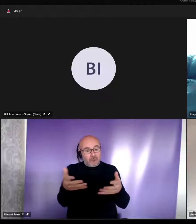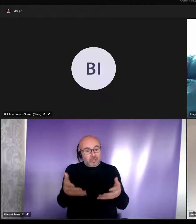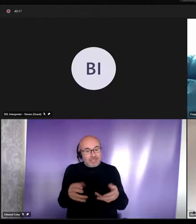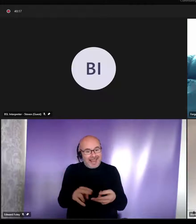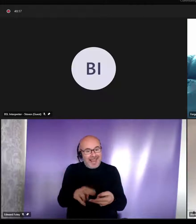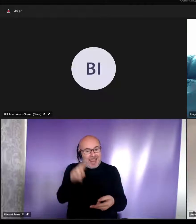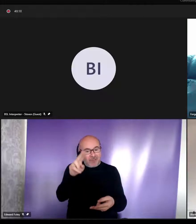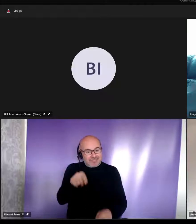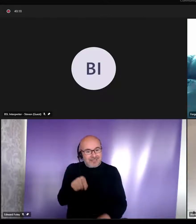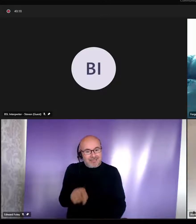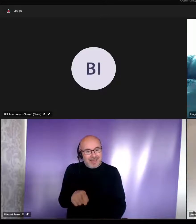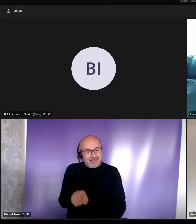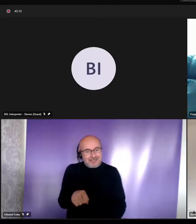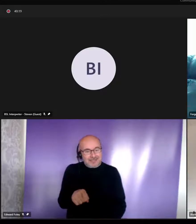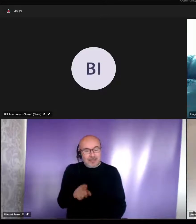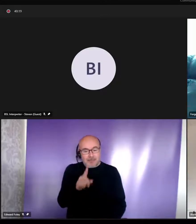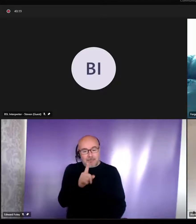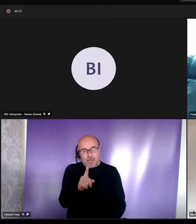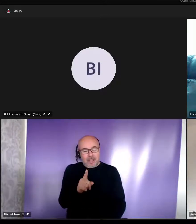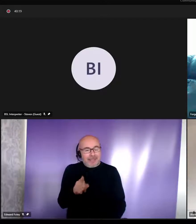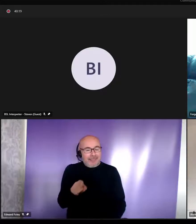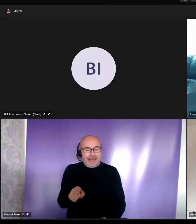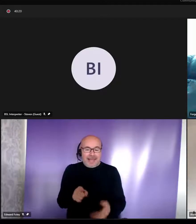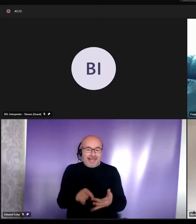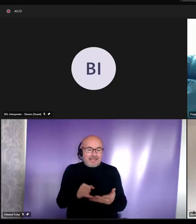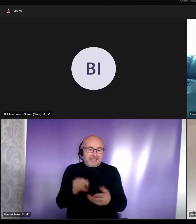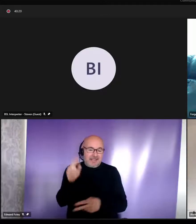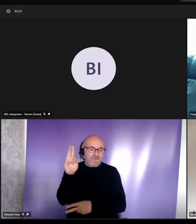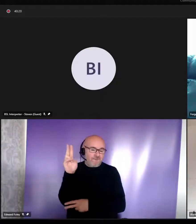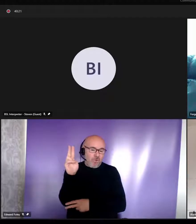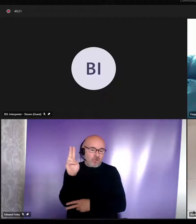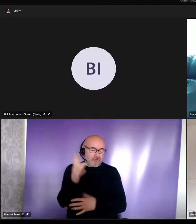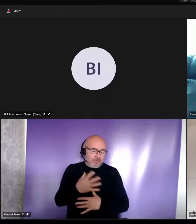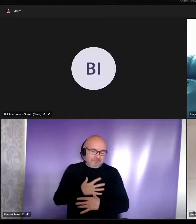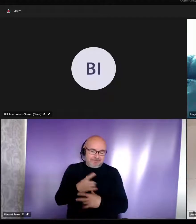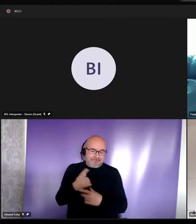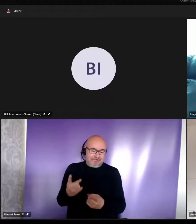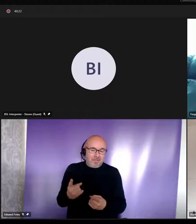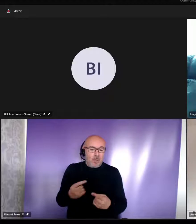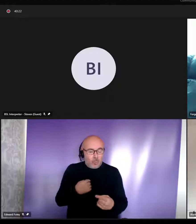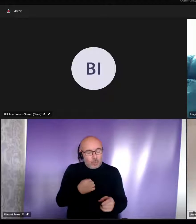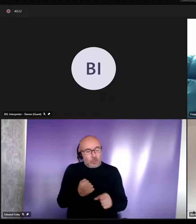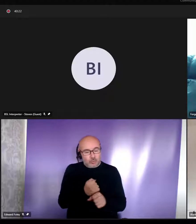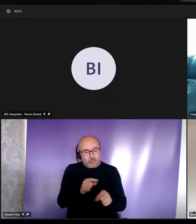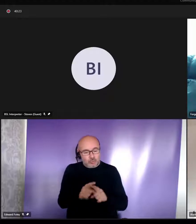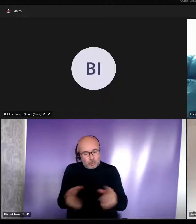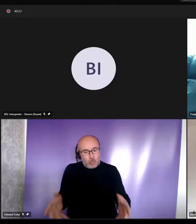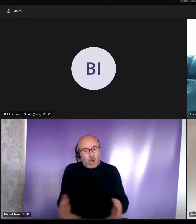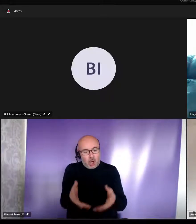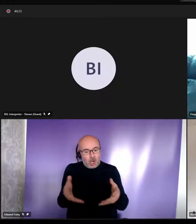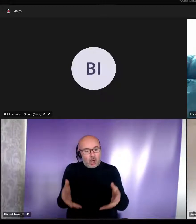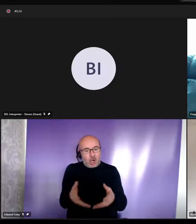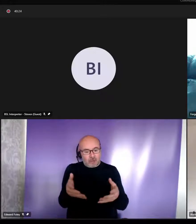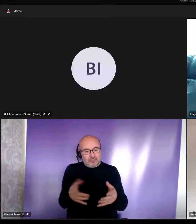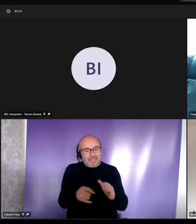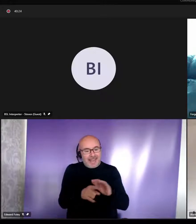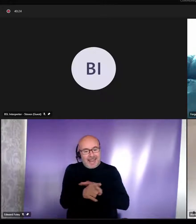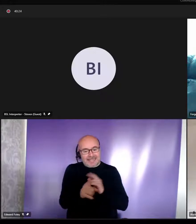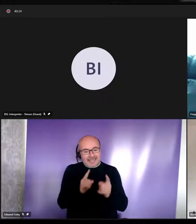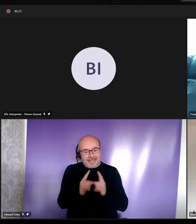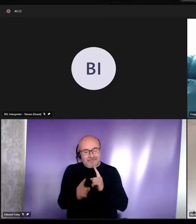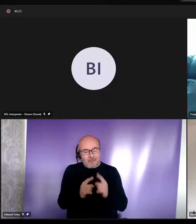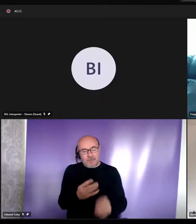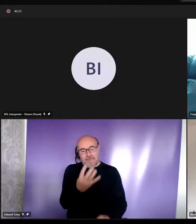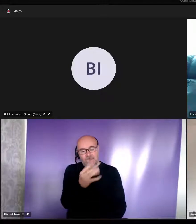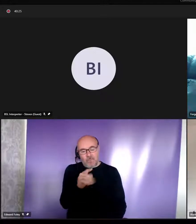as we possibly can, but obviously it is voluntary, but it's just obviously we try and encourage that. 4.7 details